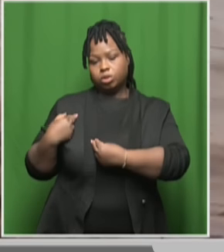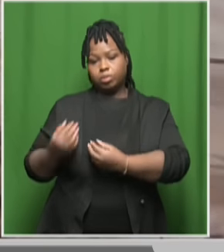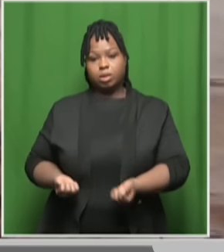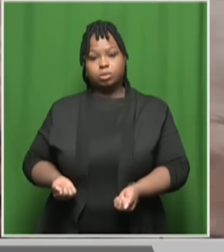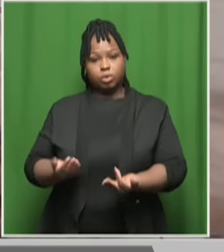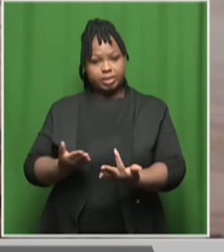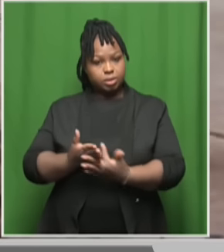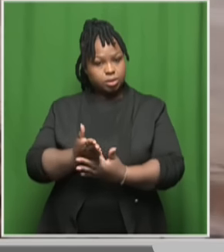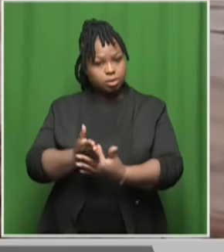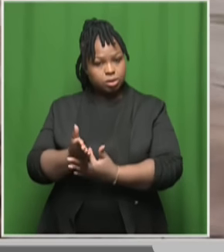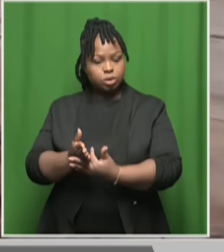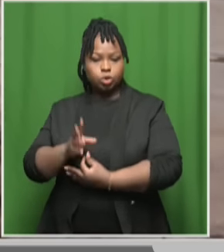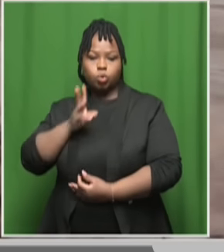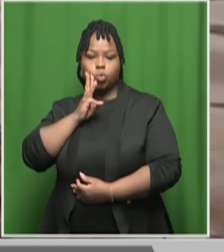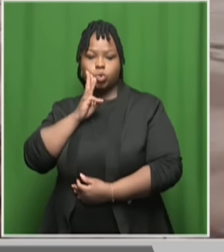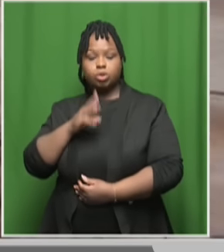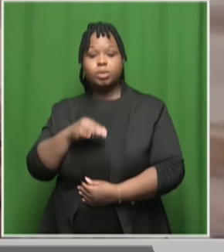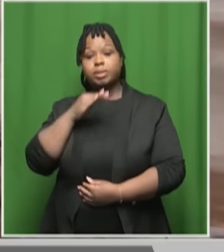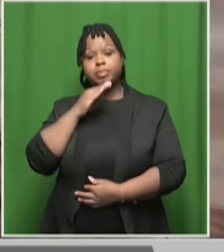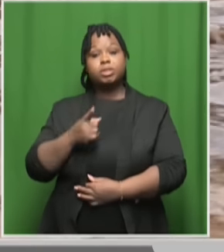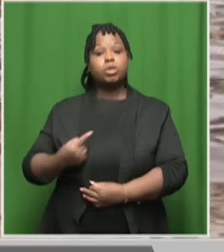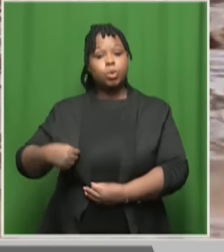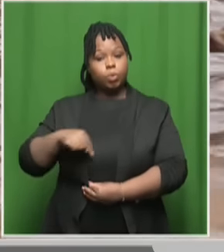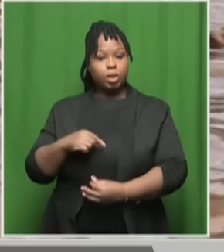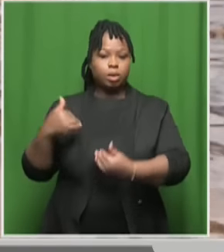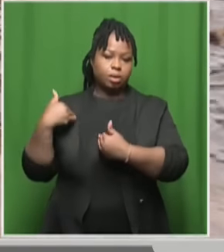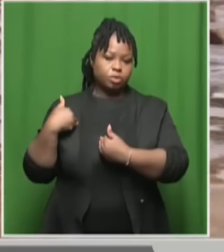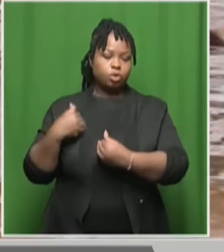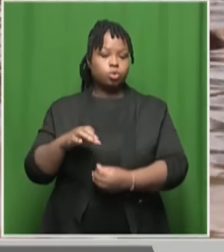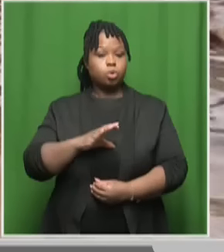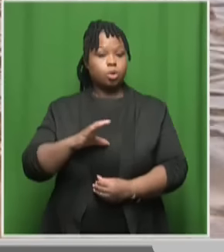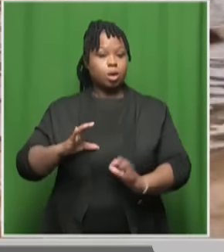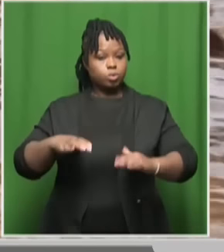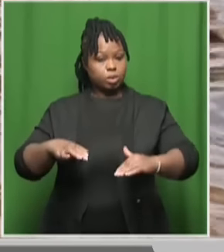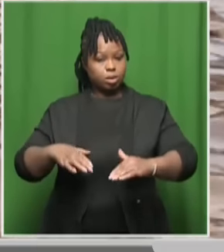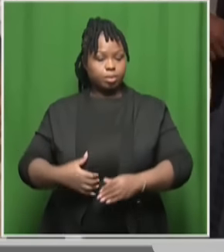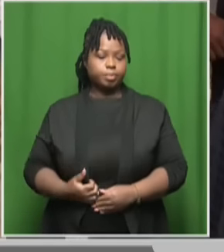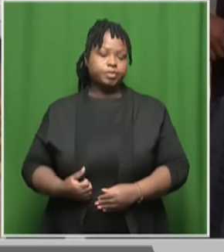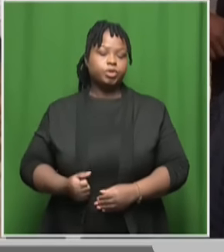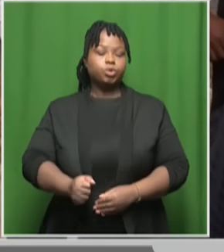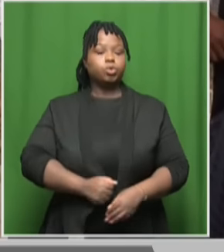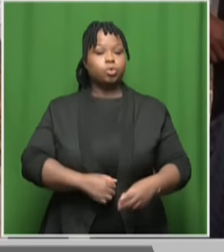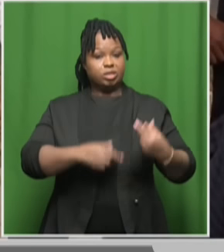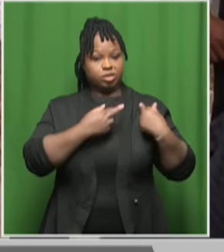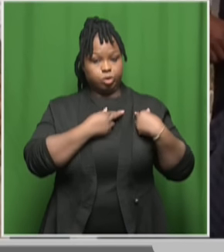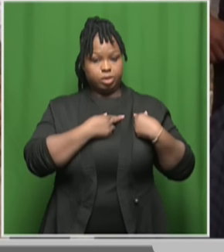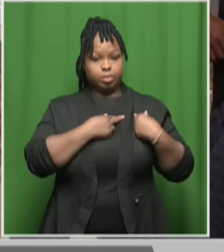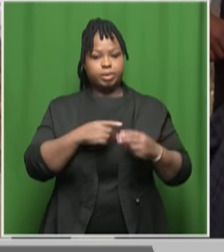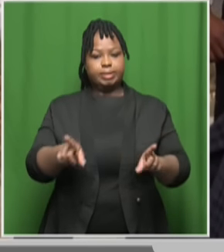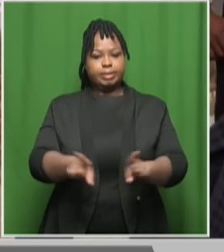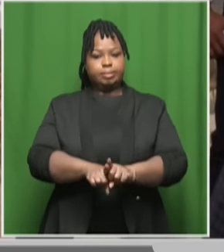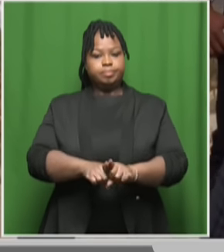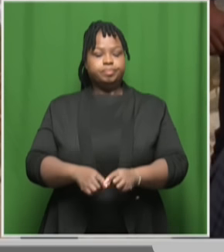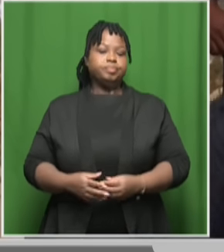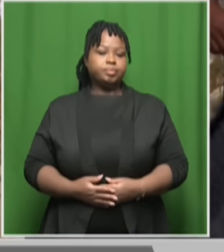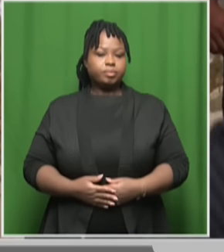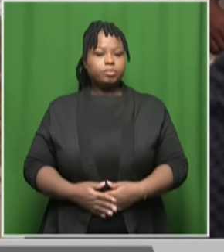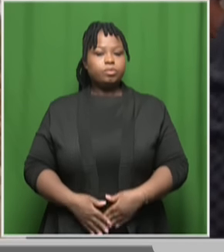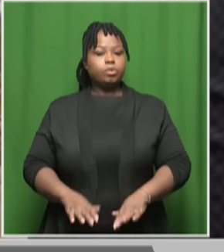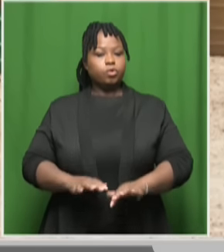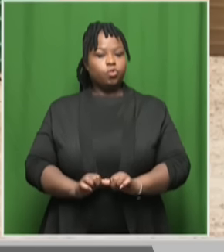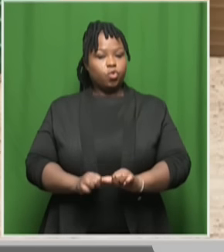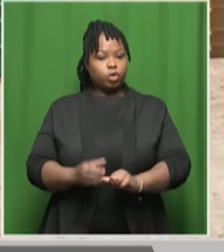provider, meaning that we must take responsibility and accountability as council, as well as the administration in